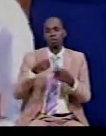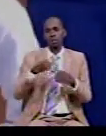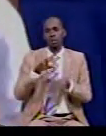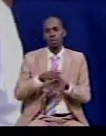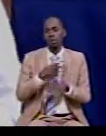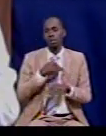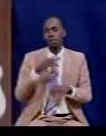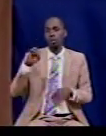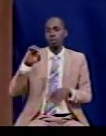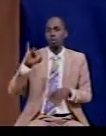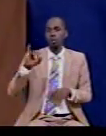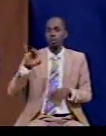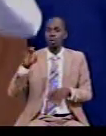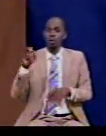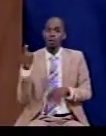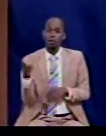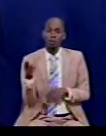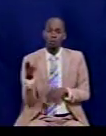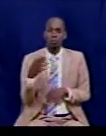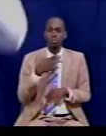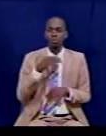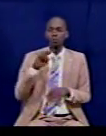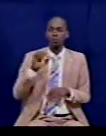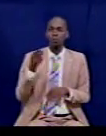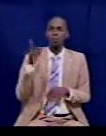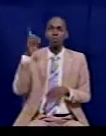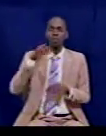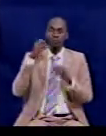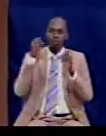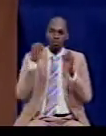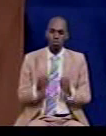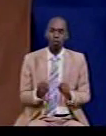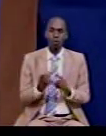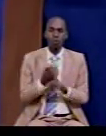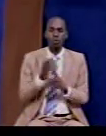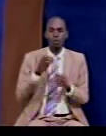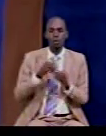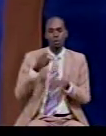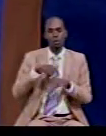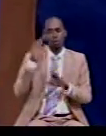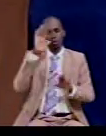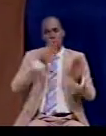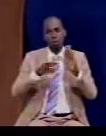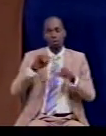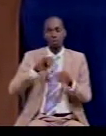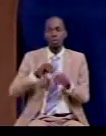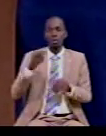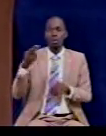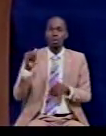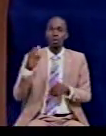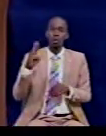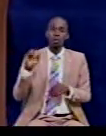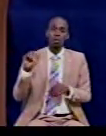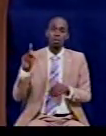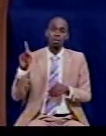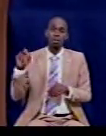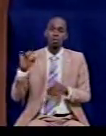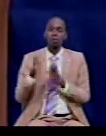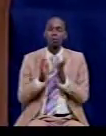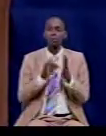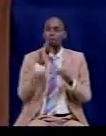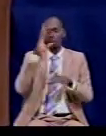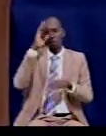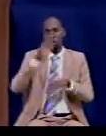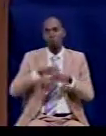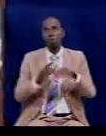trouble. And in Habakkuk, Jesus is the watchman set on the tower. In Zephaniah, the Lord is mighty to save. In Haggai,